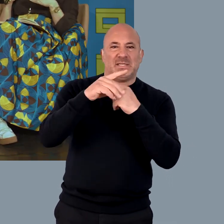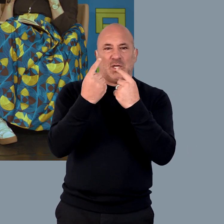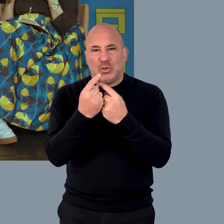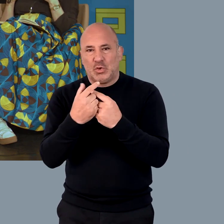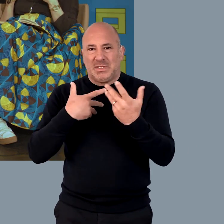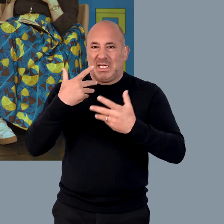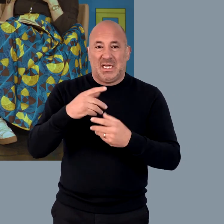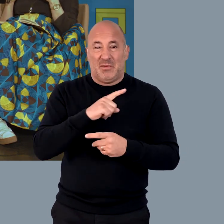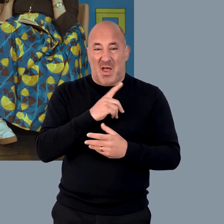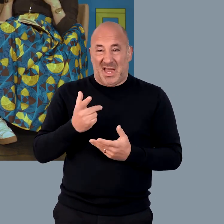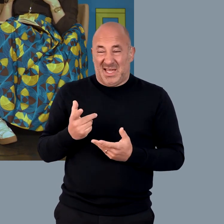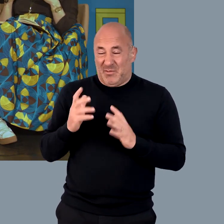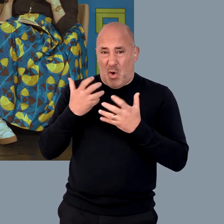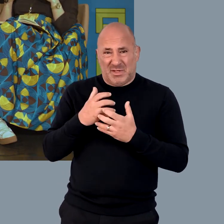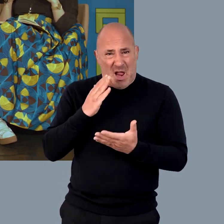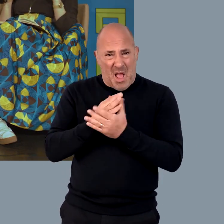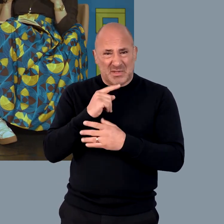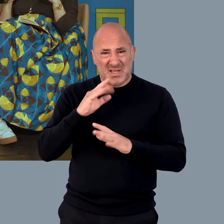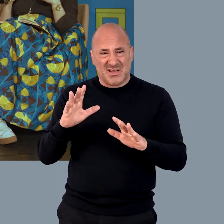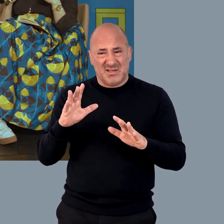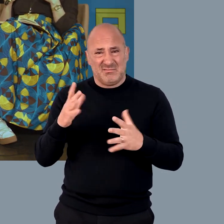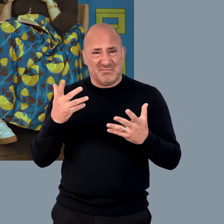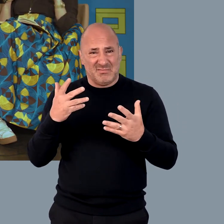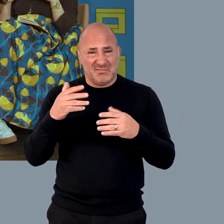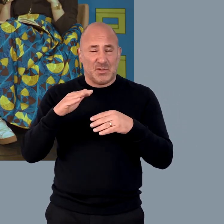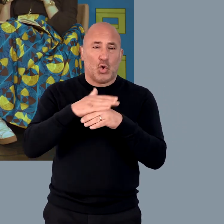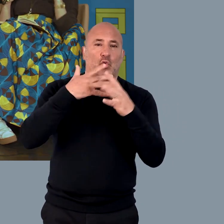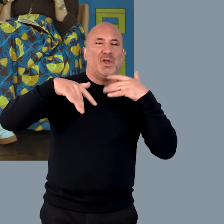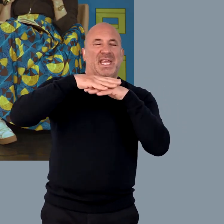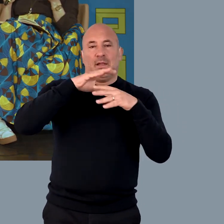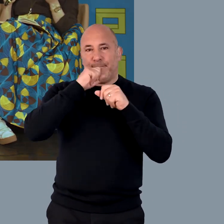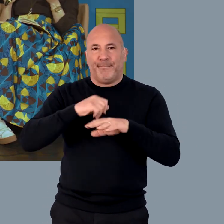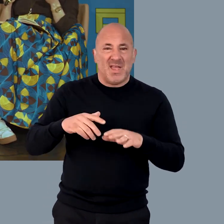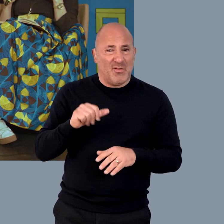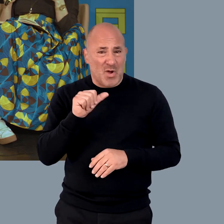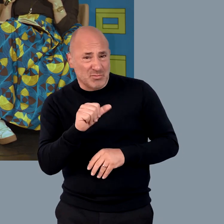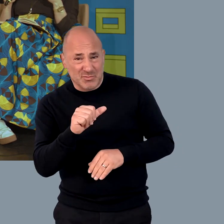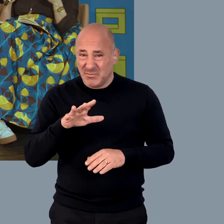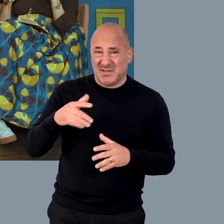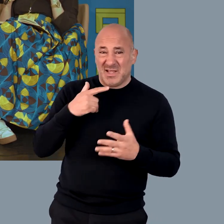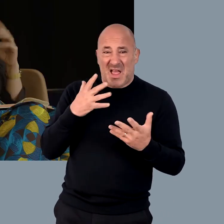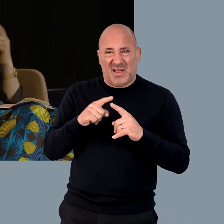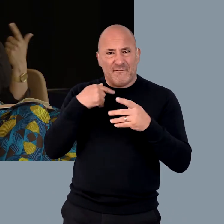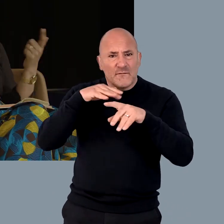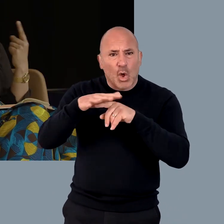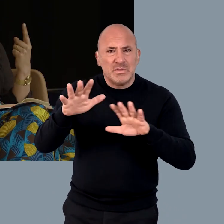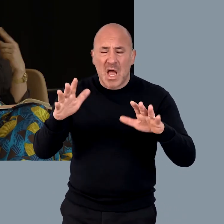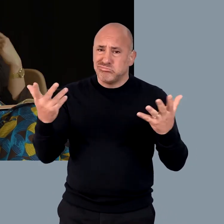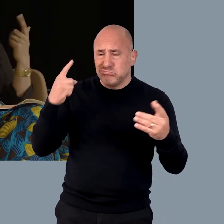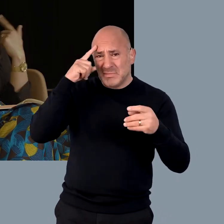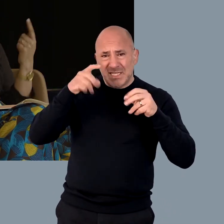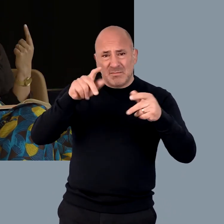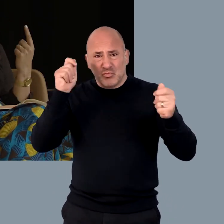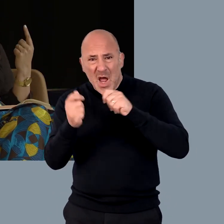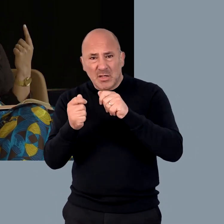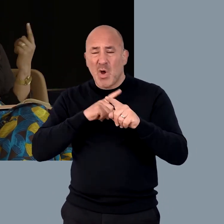environmental issues because they're worried. Whereas actually they could they could actually have like a huge influence still. And you could do things like